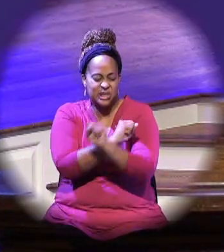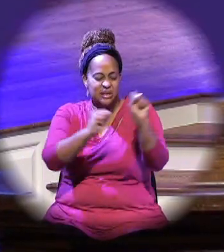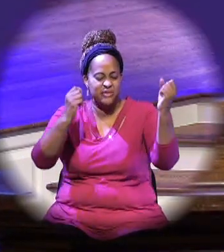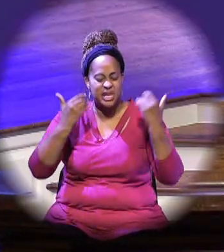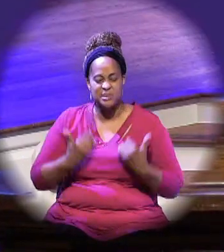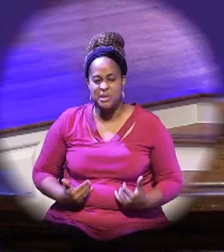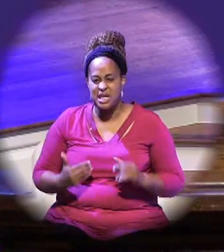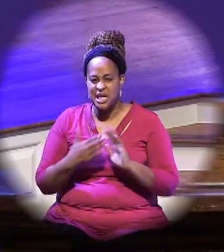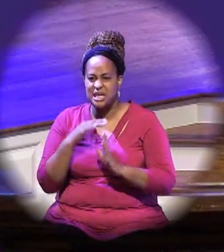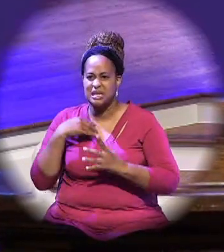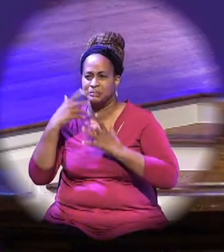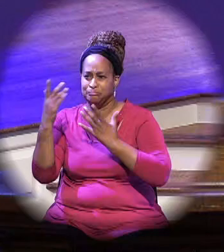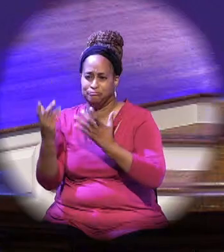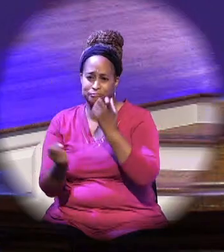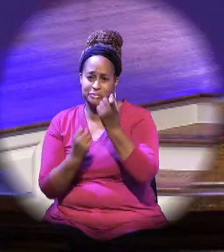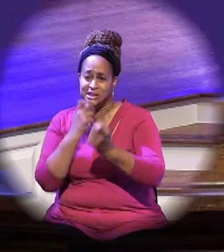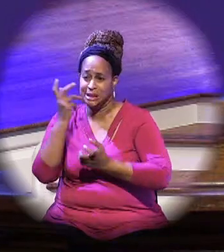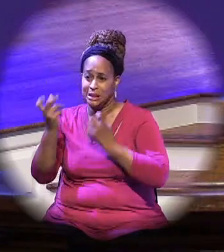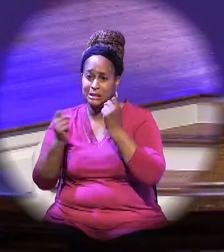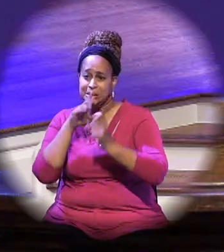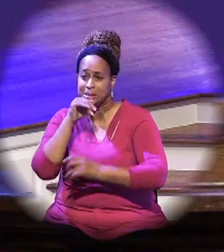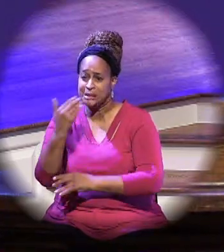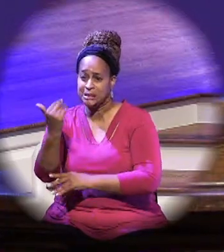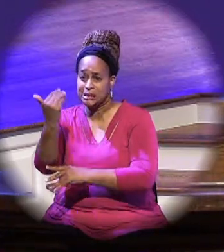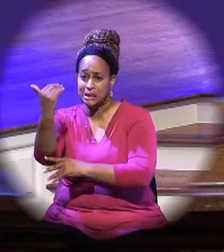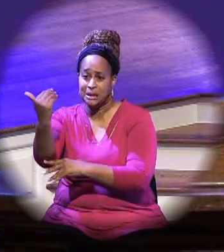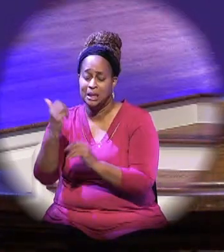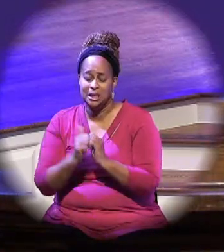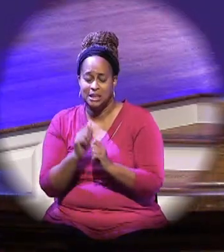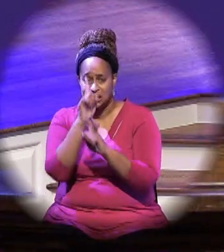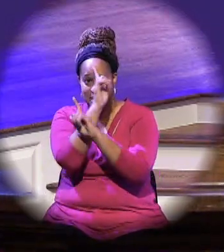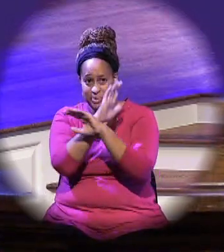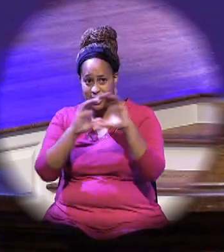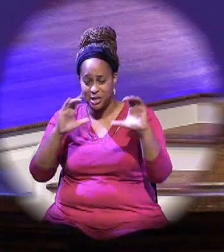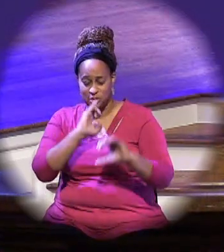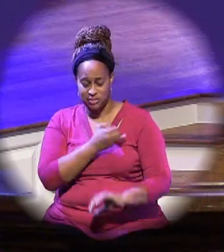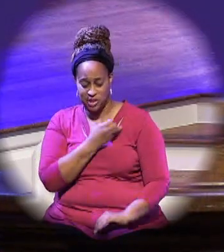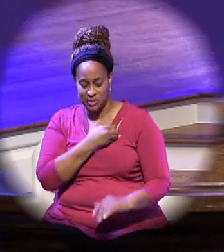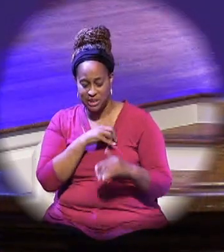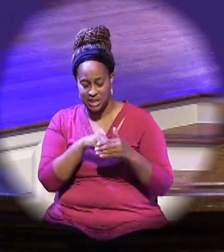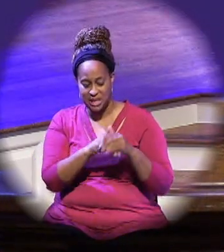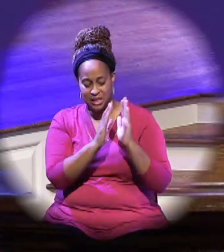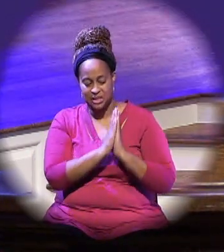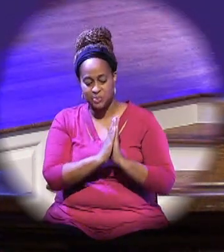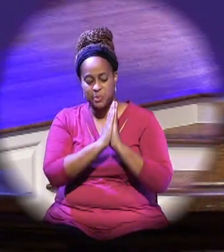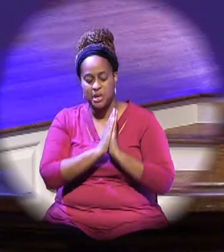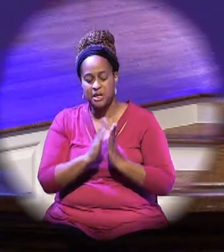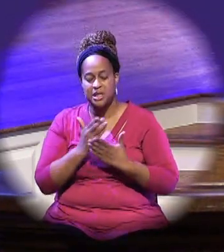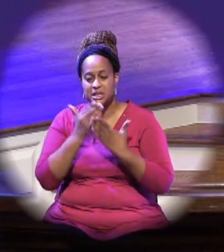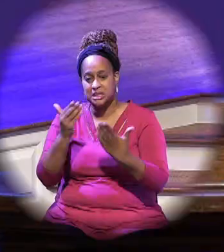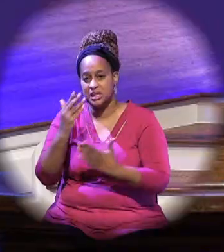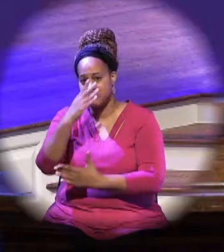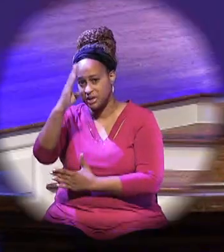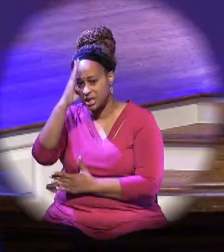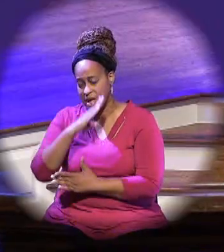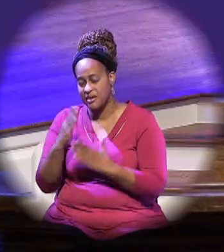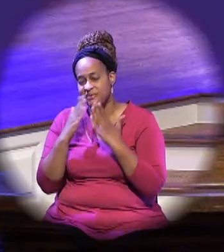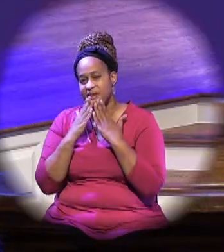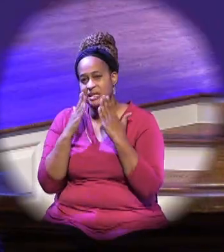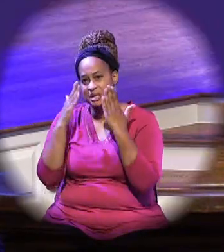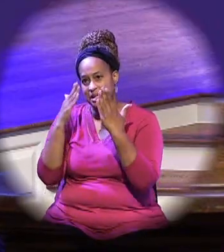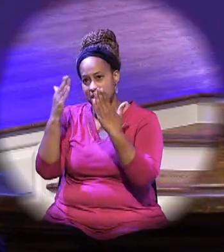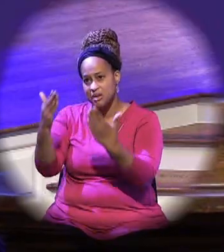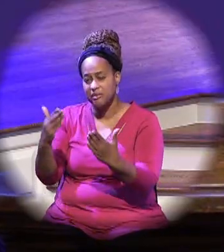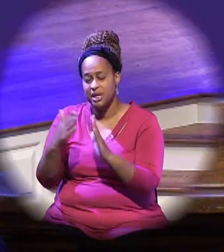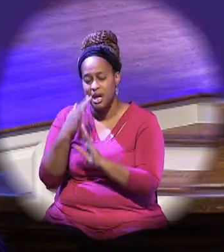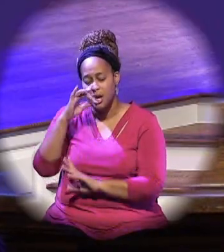of the spout. This is the picture of Jonah. And in this prayer, what he is giving God thanksgiving for is